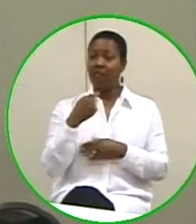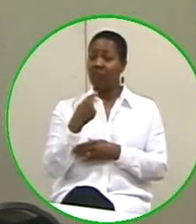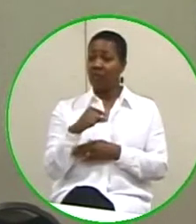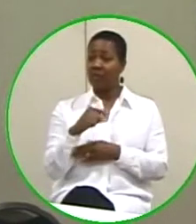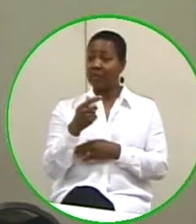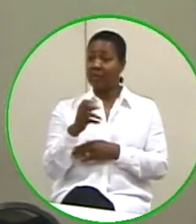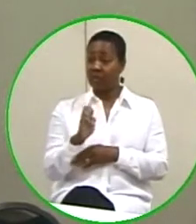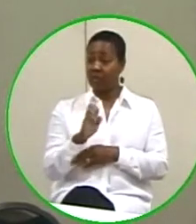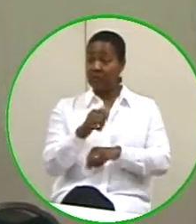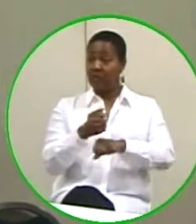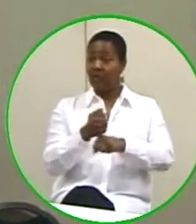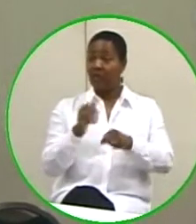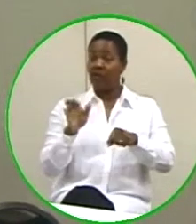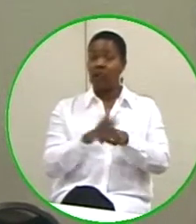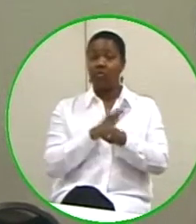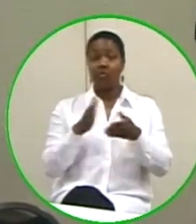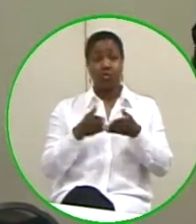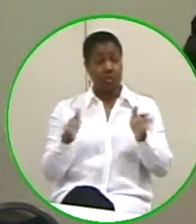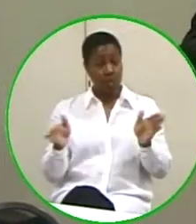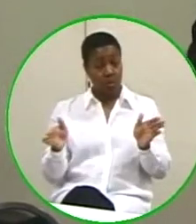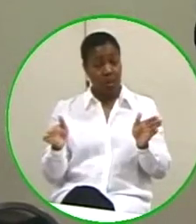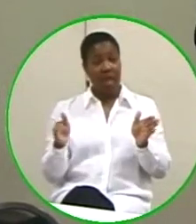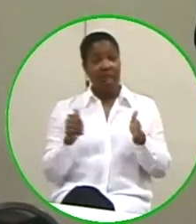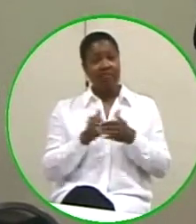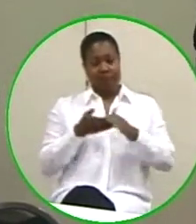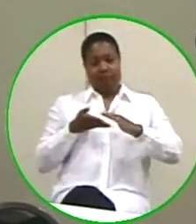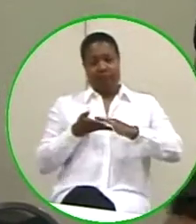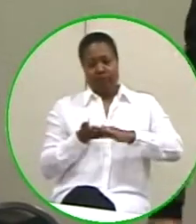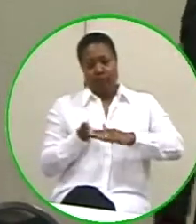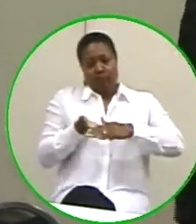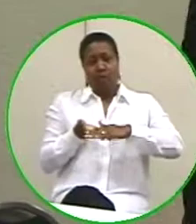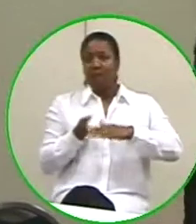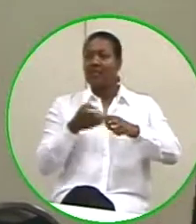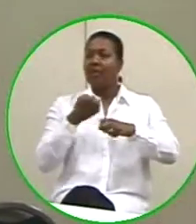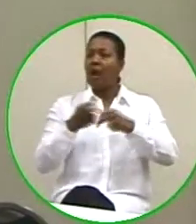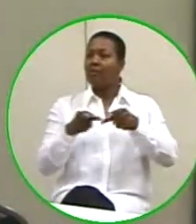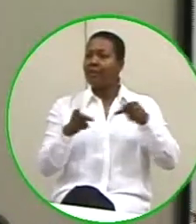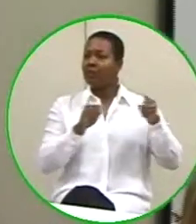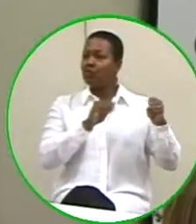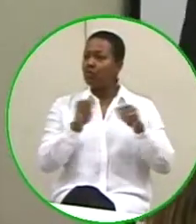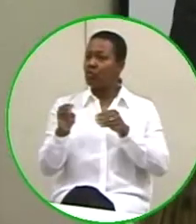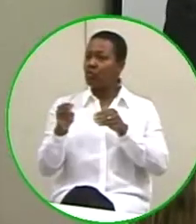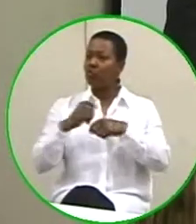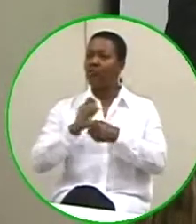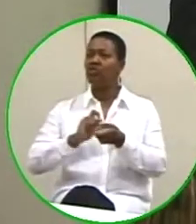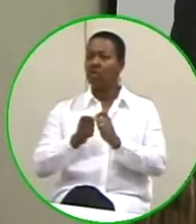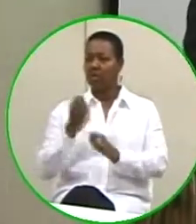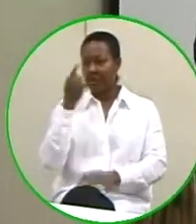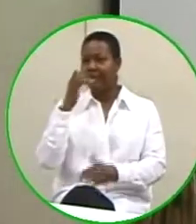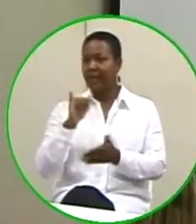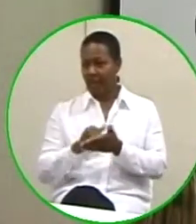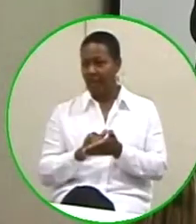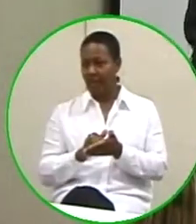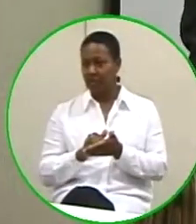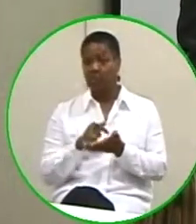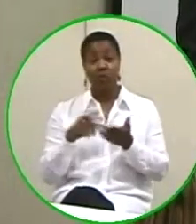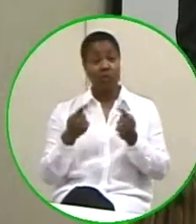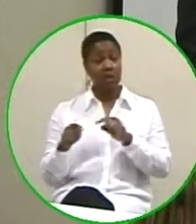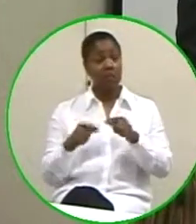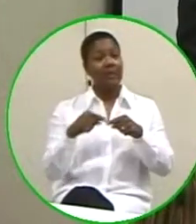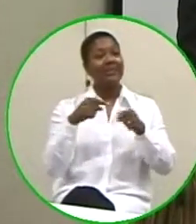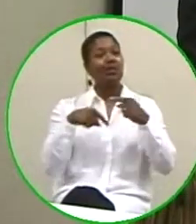place school-wide, you're often putting the crowbar in the hardest place to move things. I get that. So what we want to do is